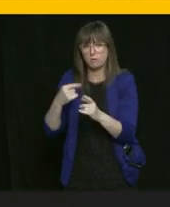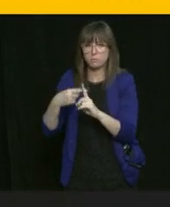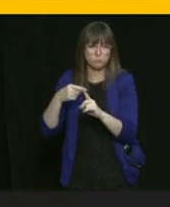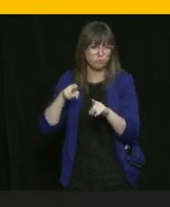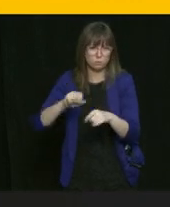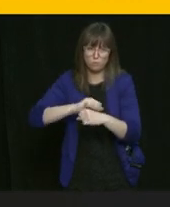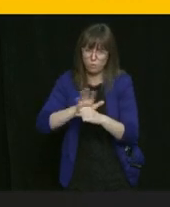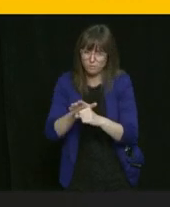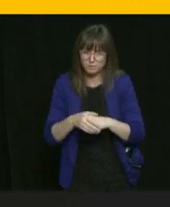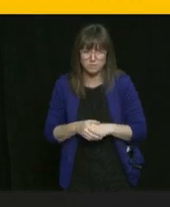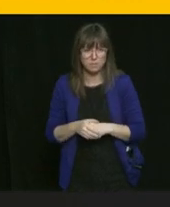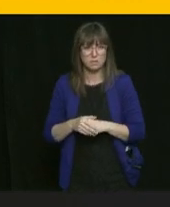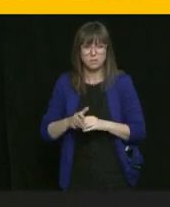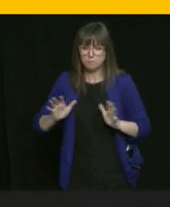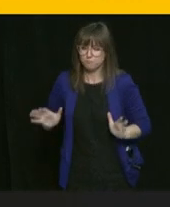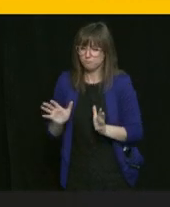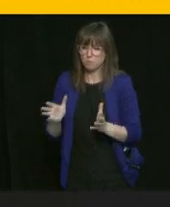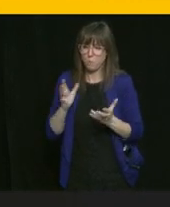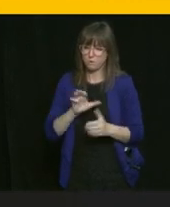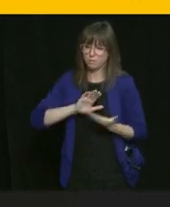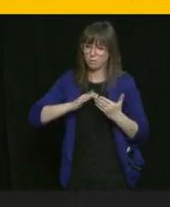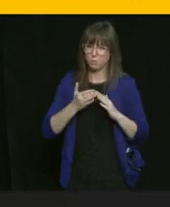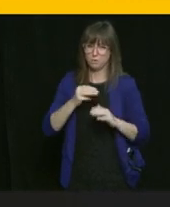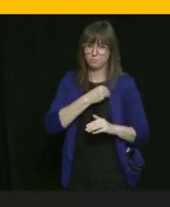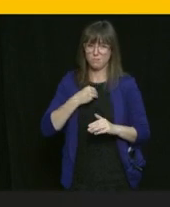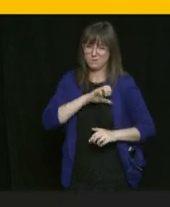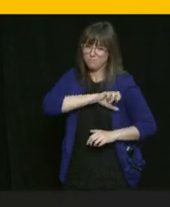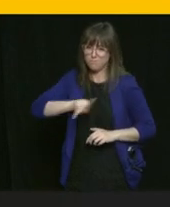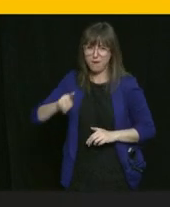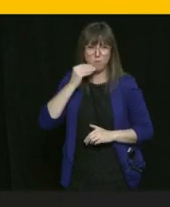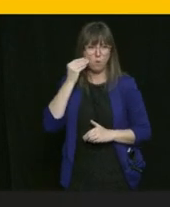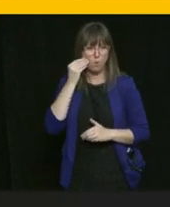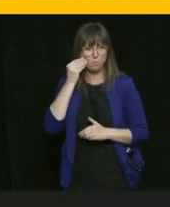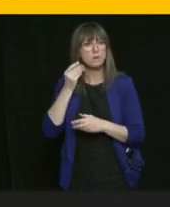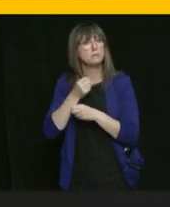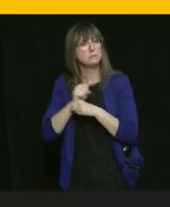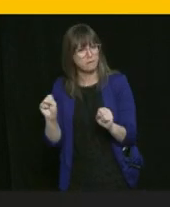working together to get the community members back home quickly and foremost safely.